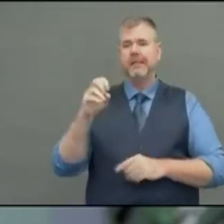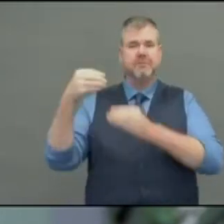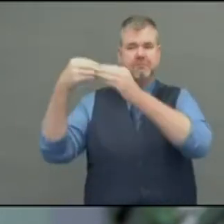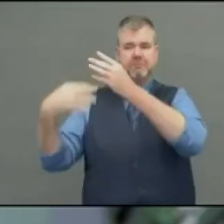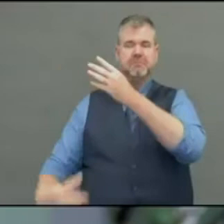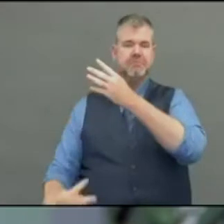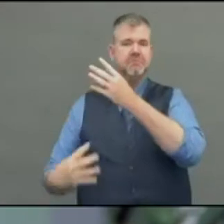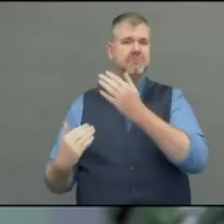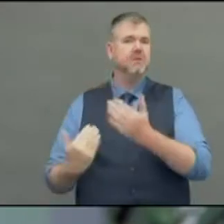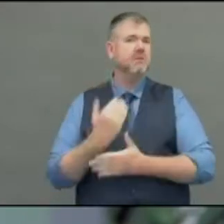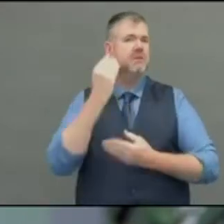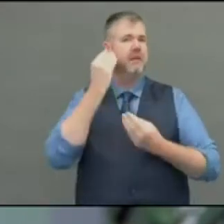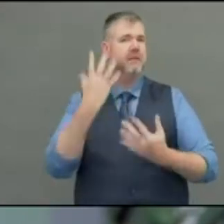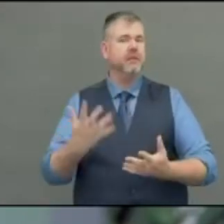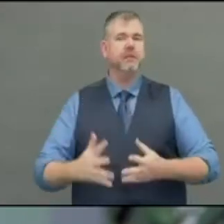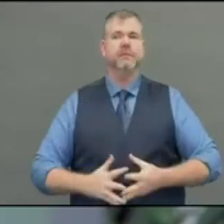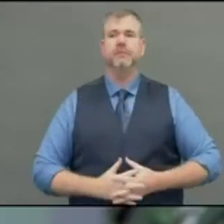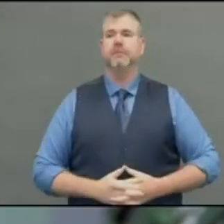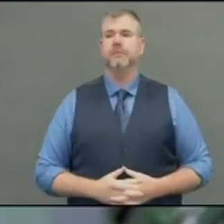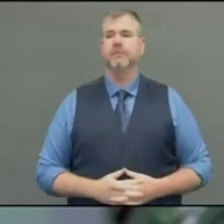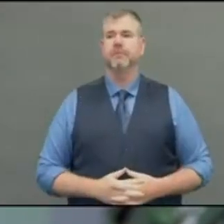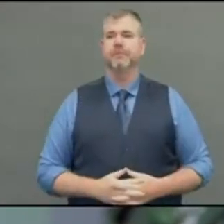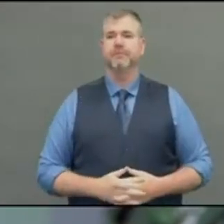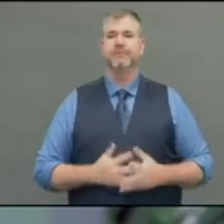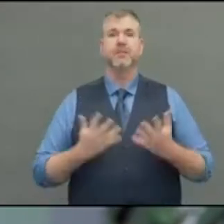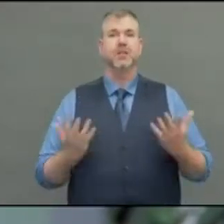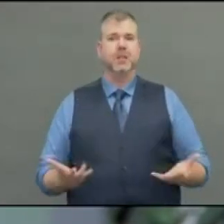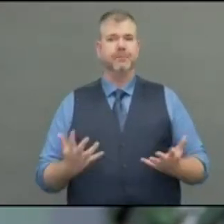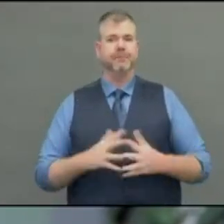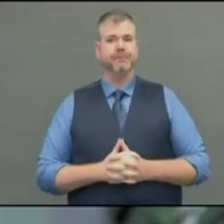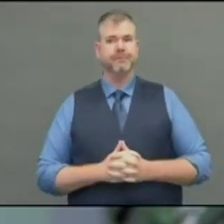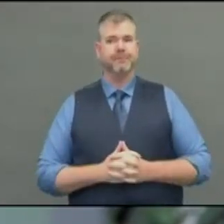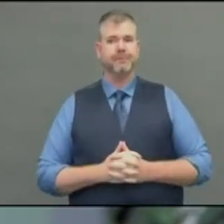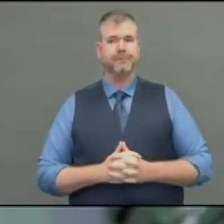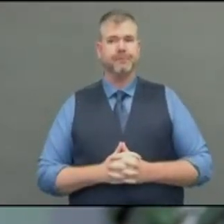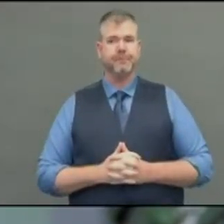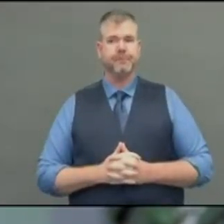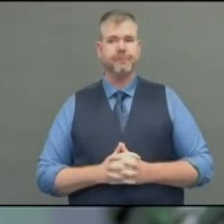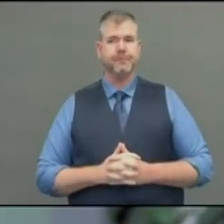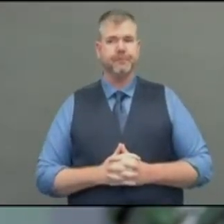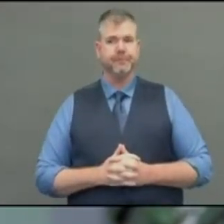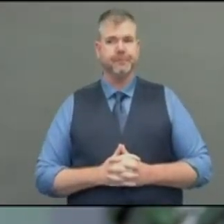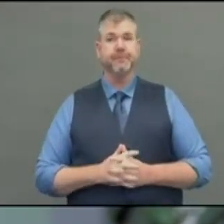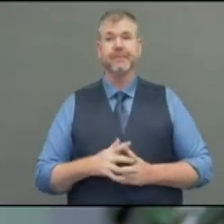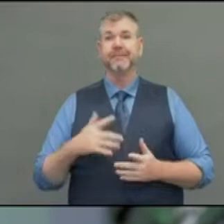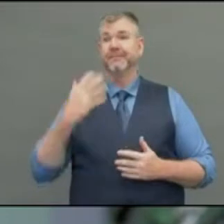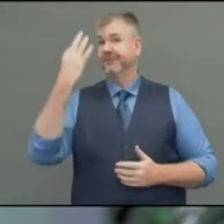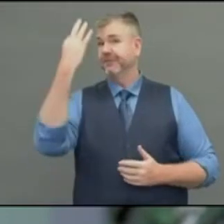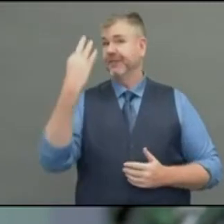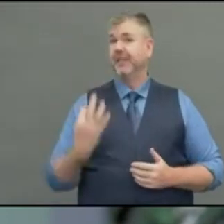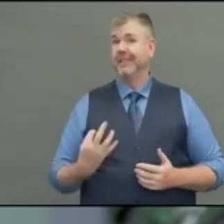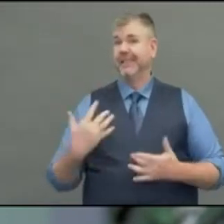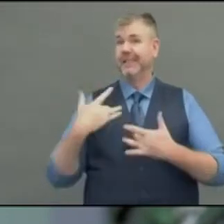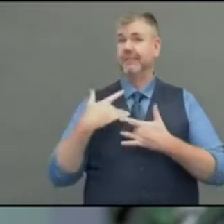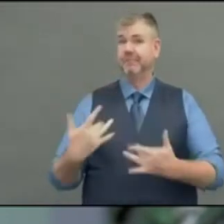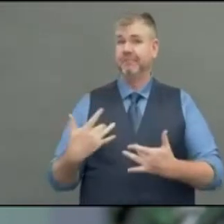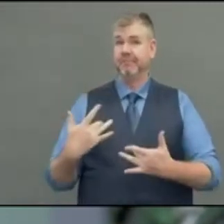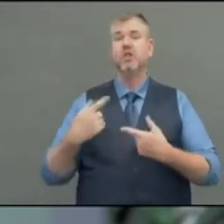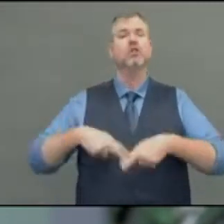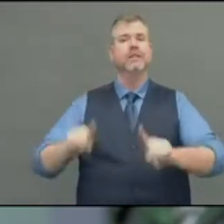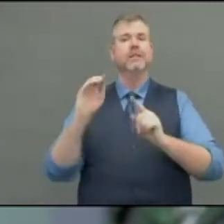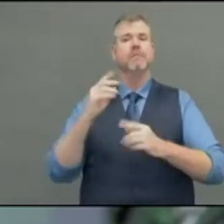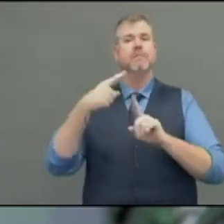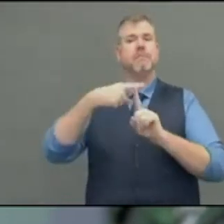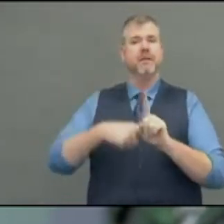So as we were talking, we continue to do this segment on Fridays for Binational Health Week. Binational Health Week happens